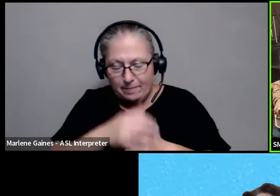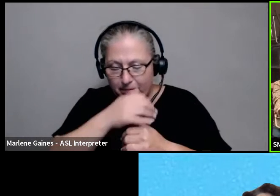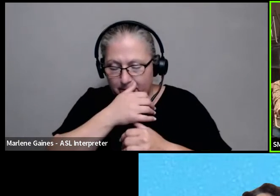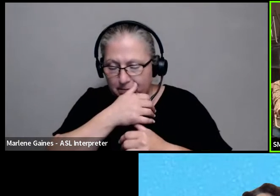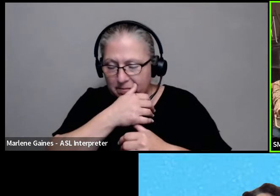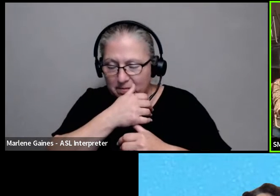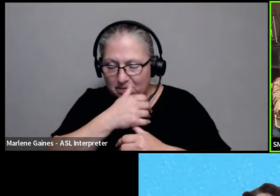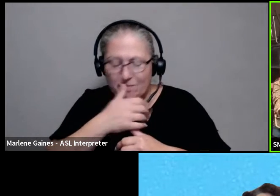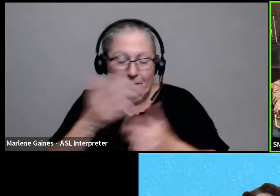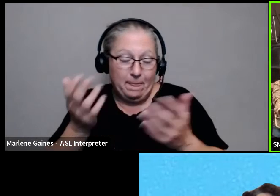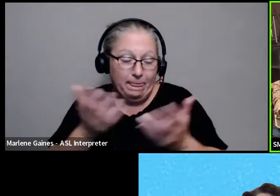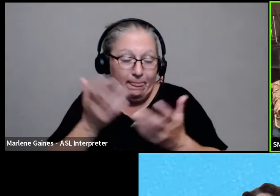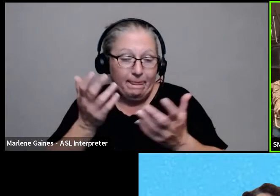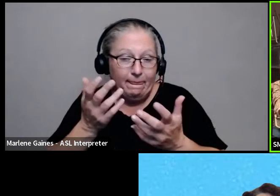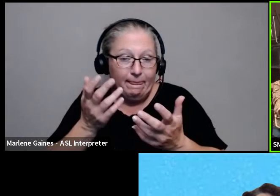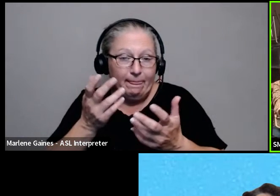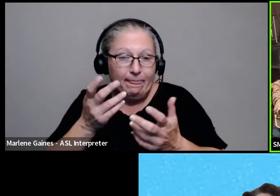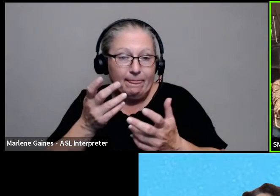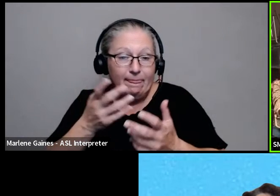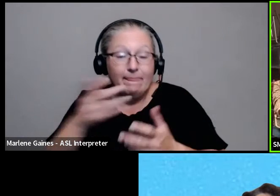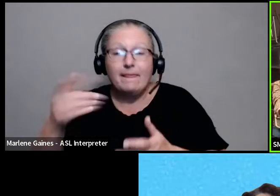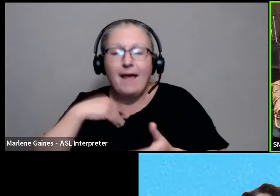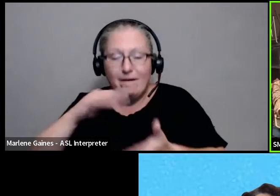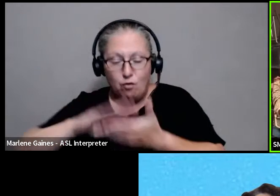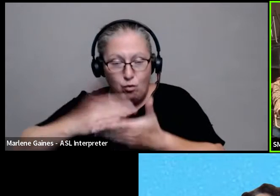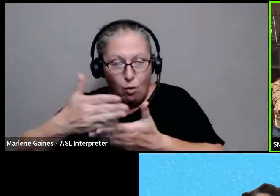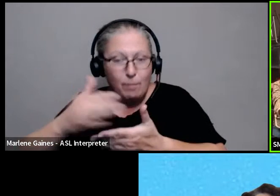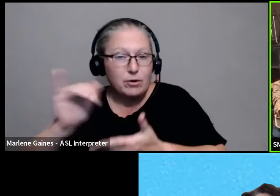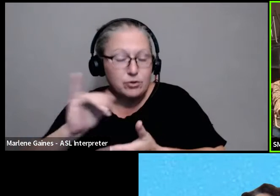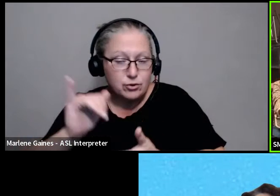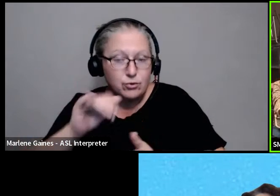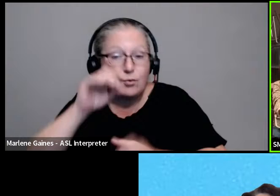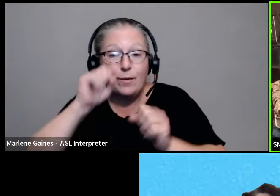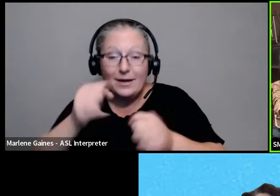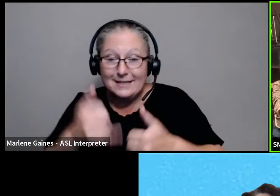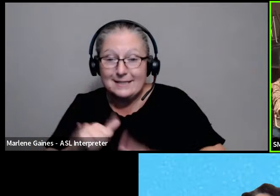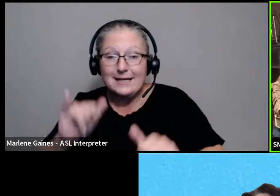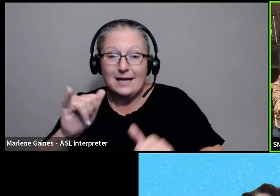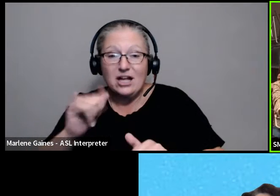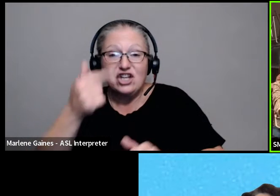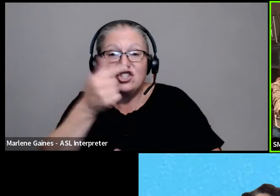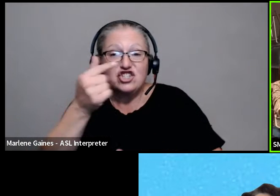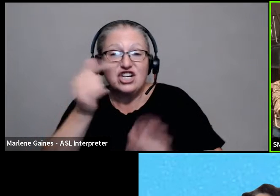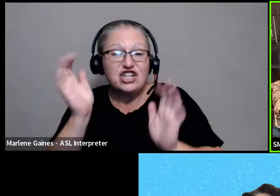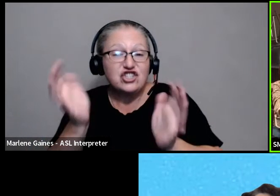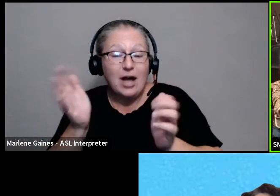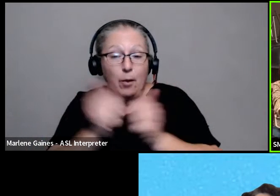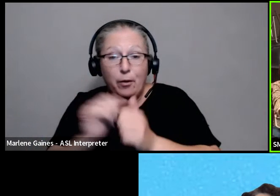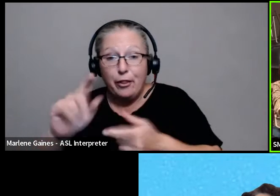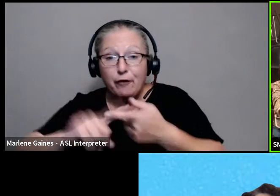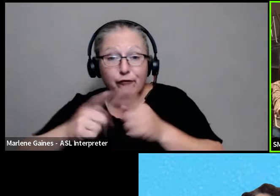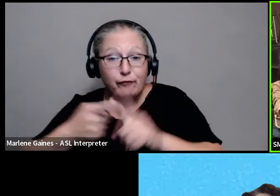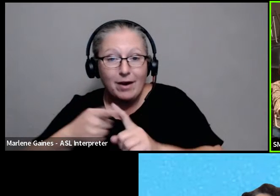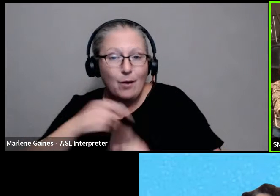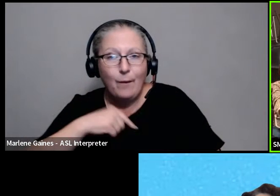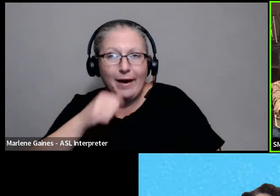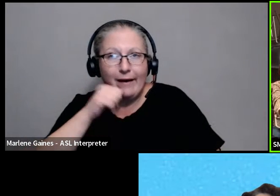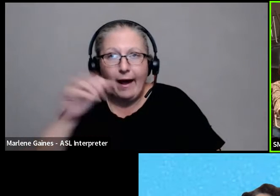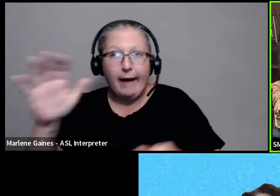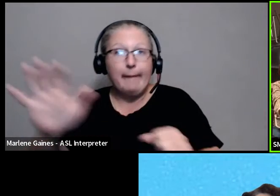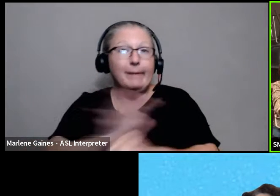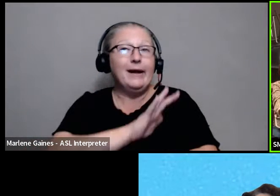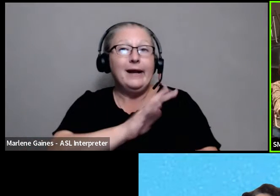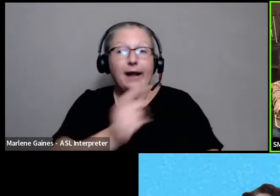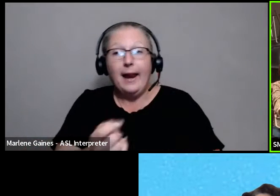And, they do have their Chromebook, so they can still G-chat their friends. So we haven't totally